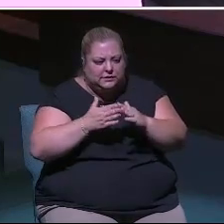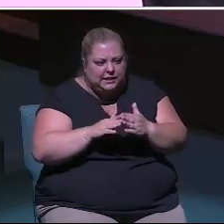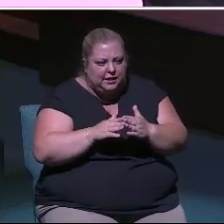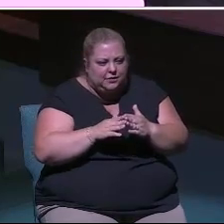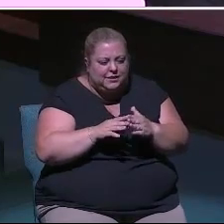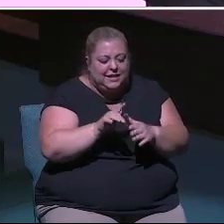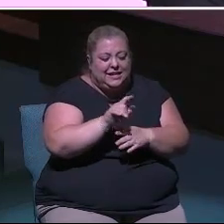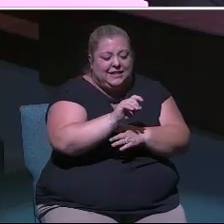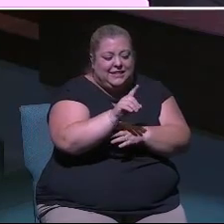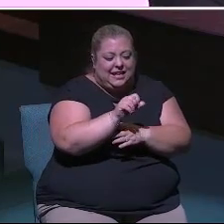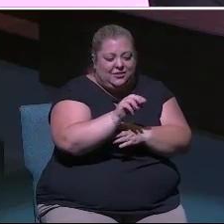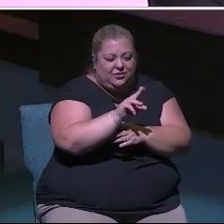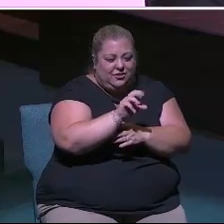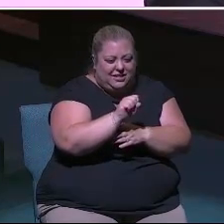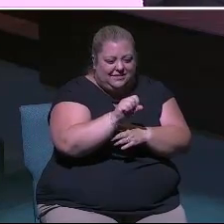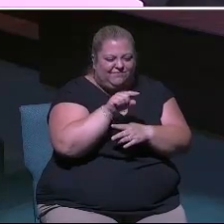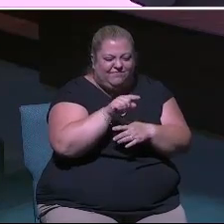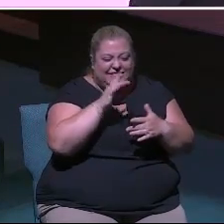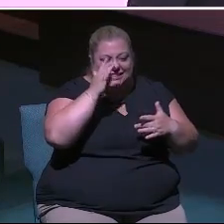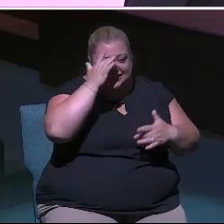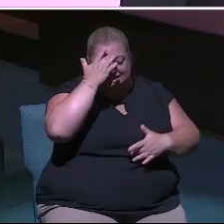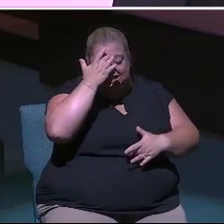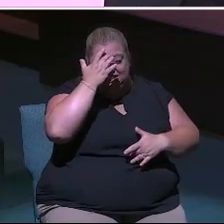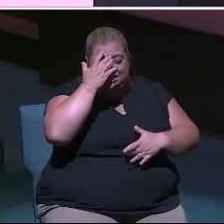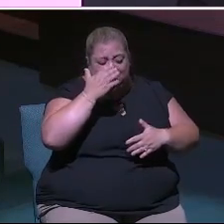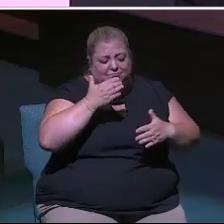he was deathly ill. And so